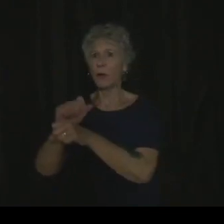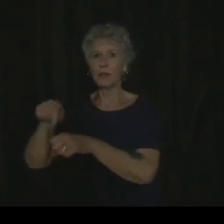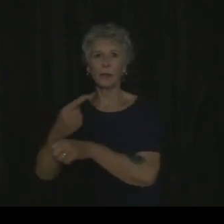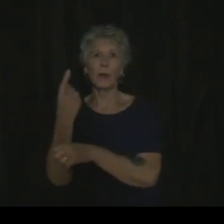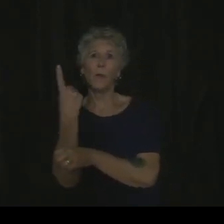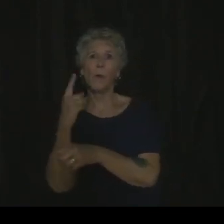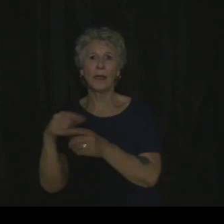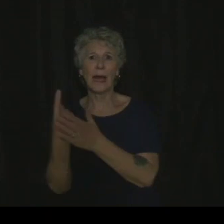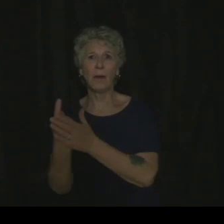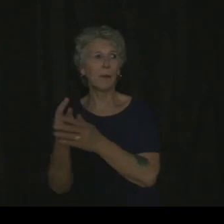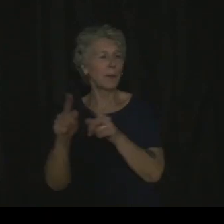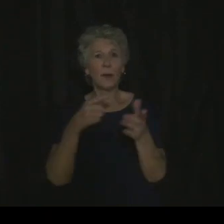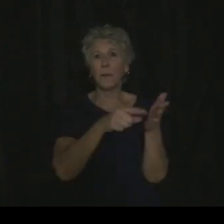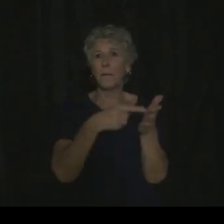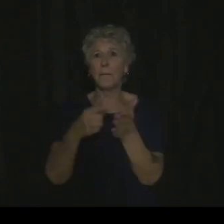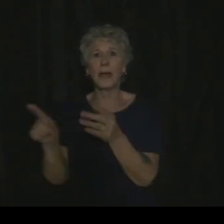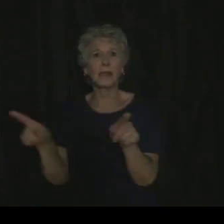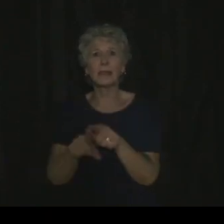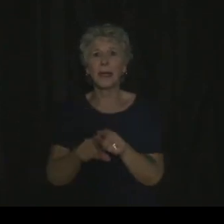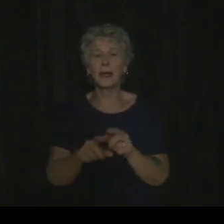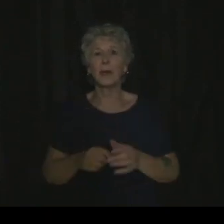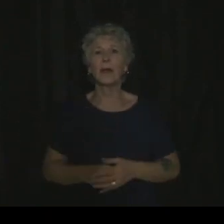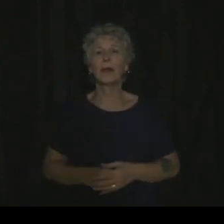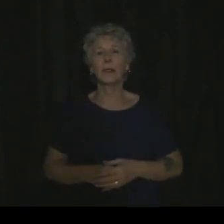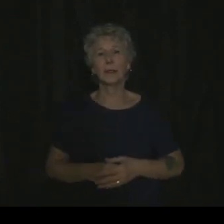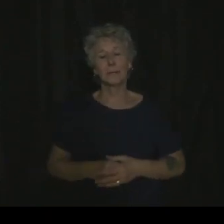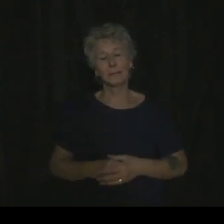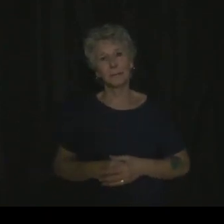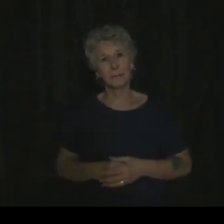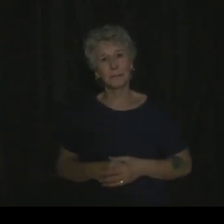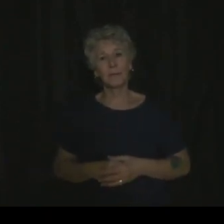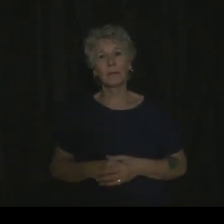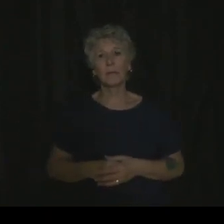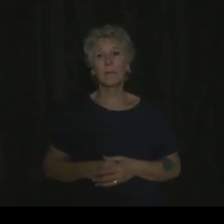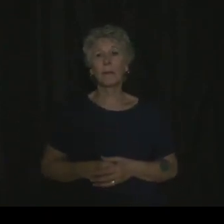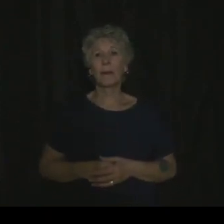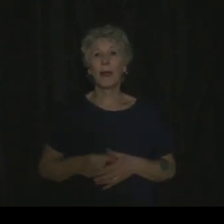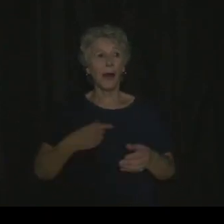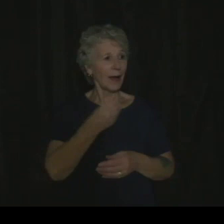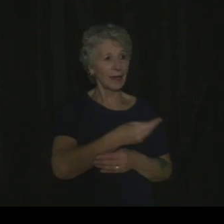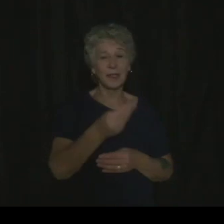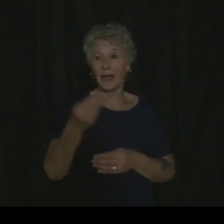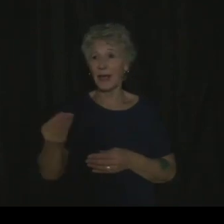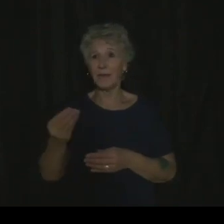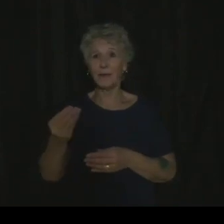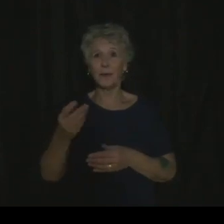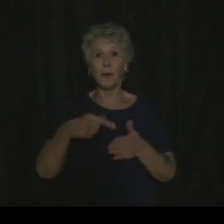And the lesson of the vineyard owner is this. I gave you what we agreed